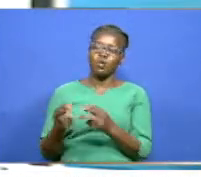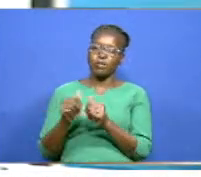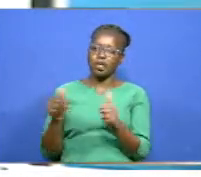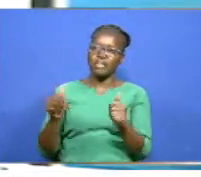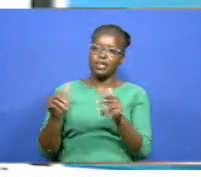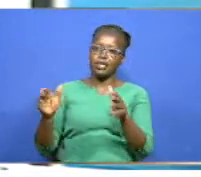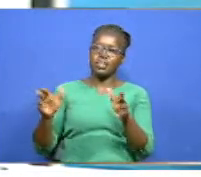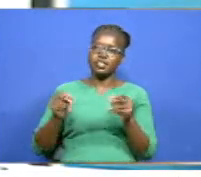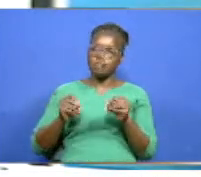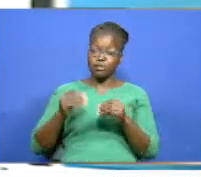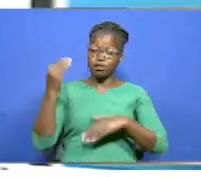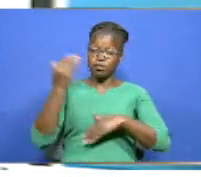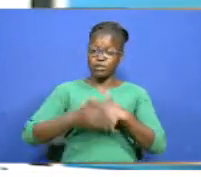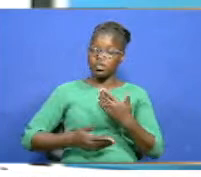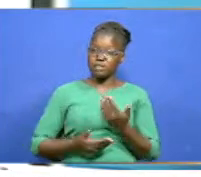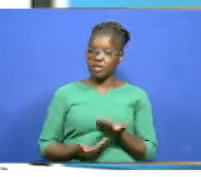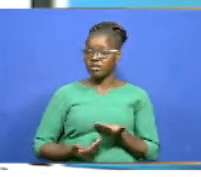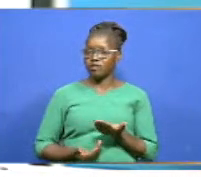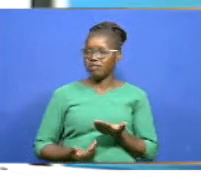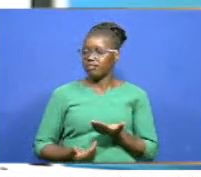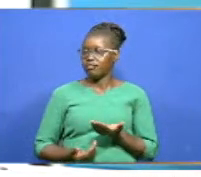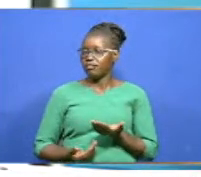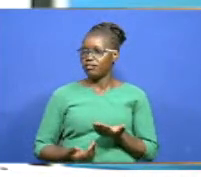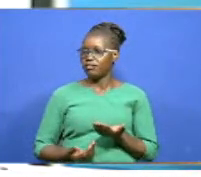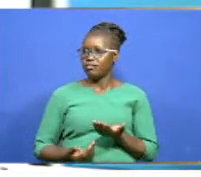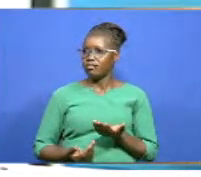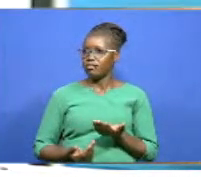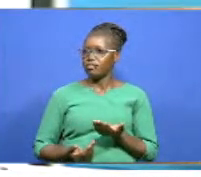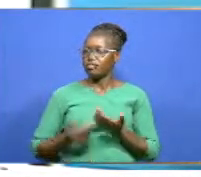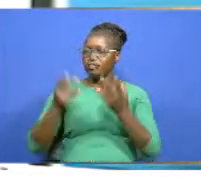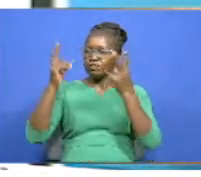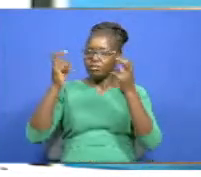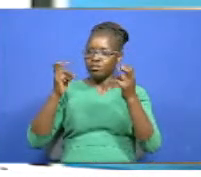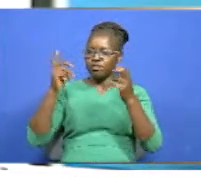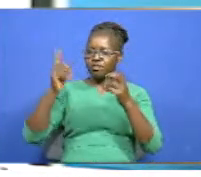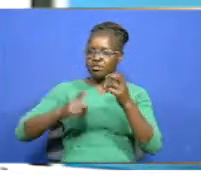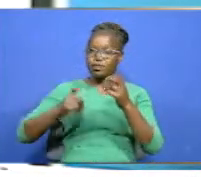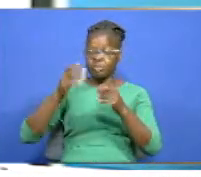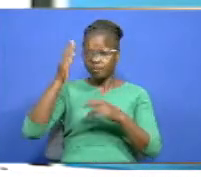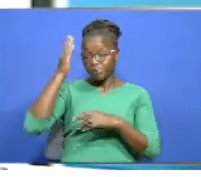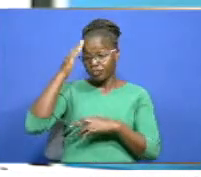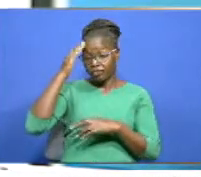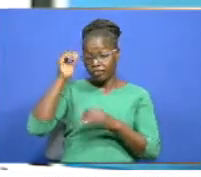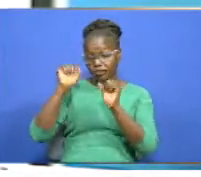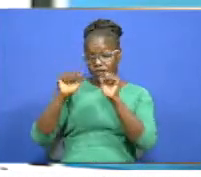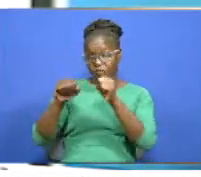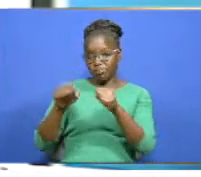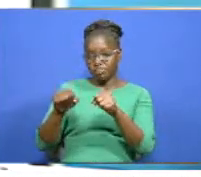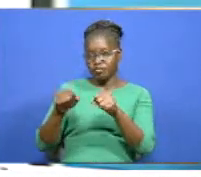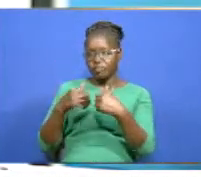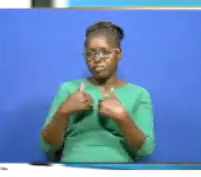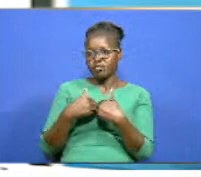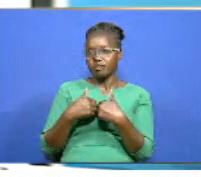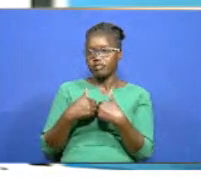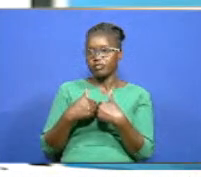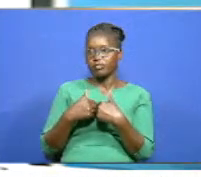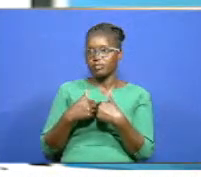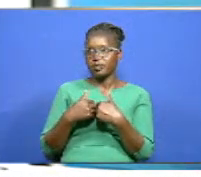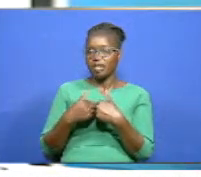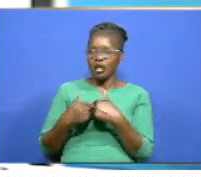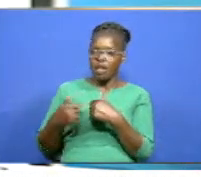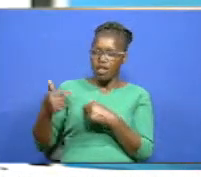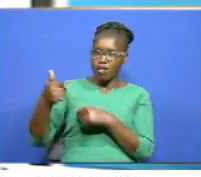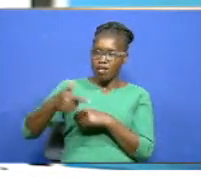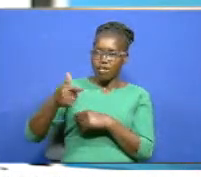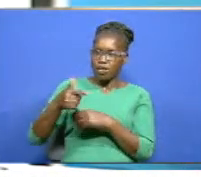in Busia? So those are issues that you might realize that it is possible to have an oiling machine